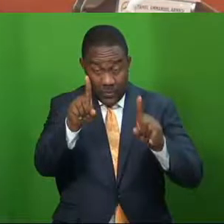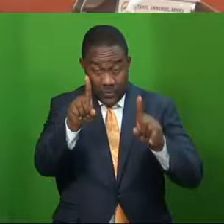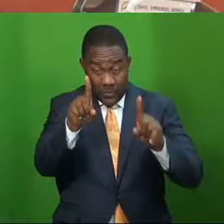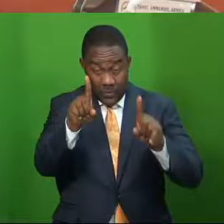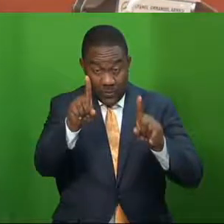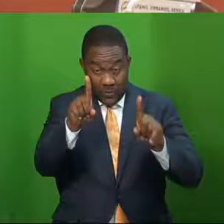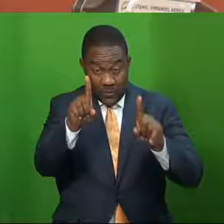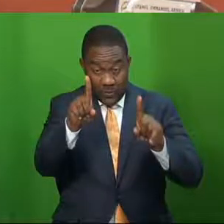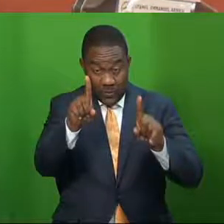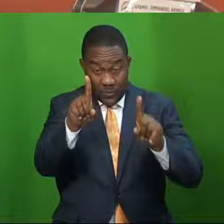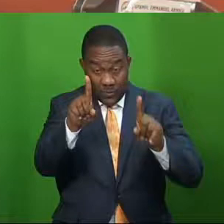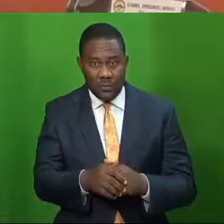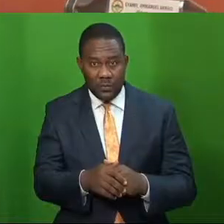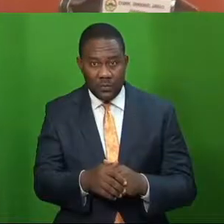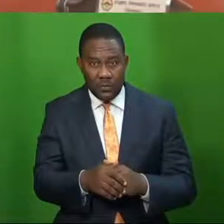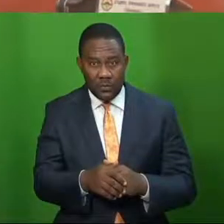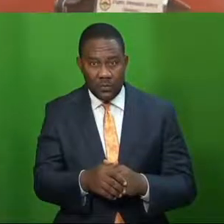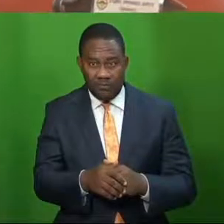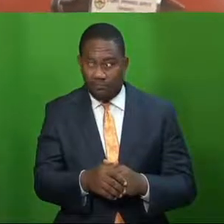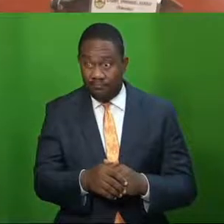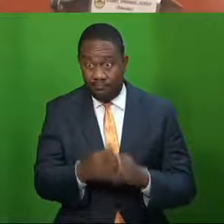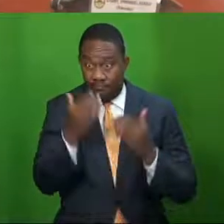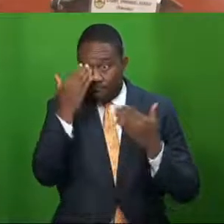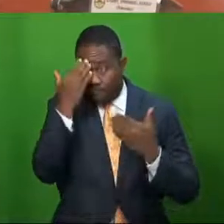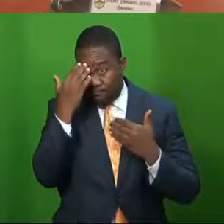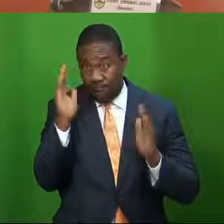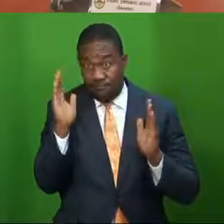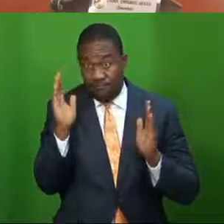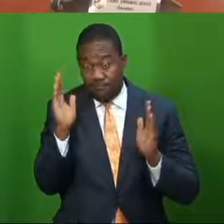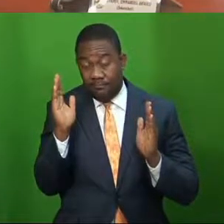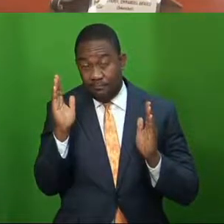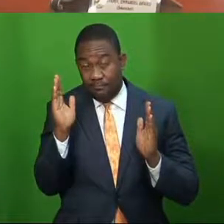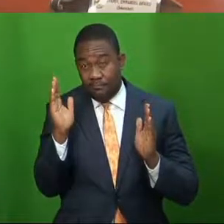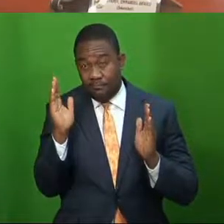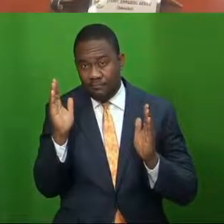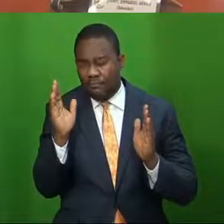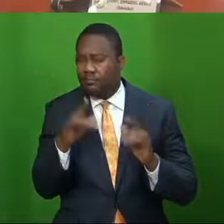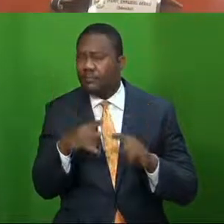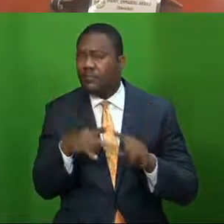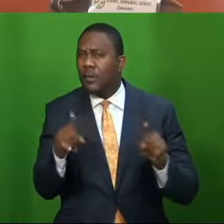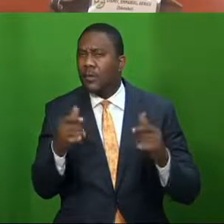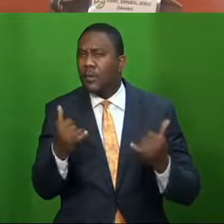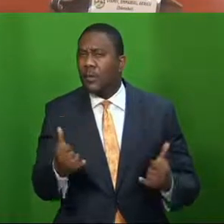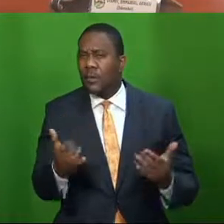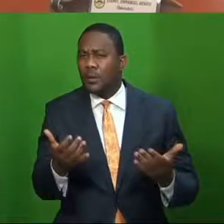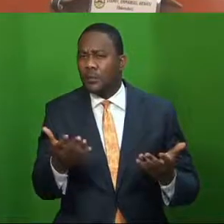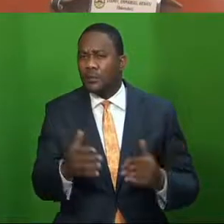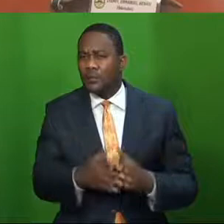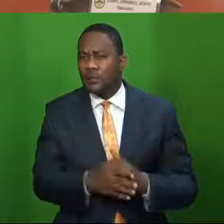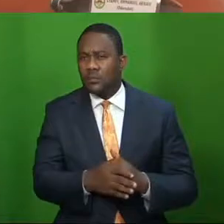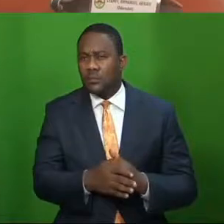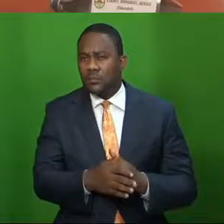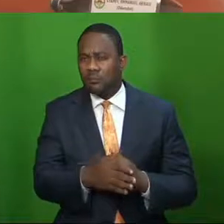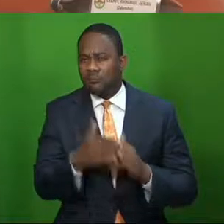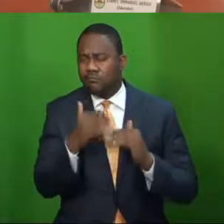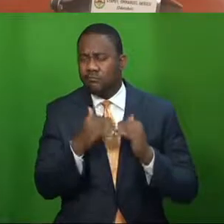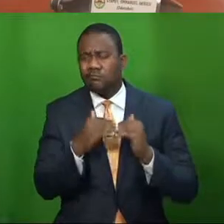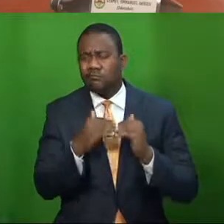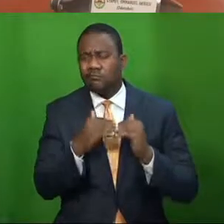was not known to the Speaker at the time he made that statement. But certainly that number will go far higher